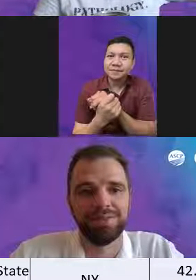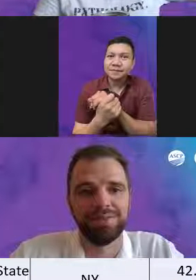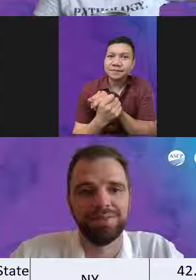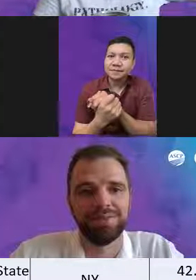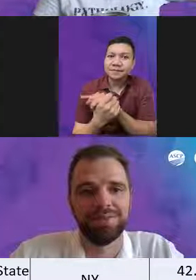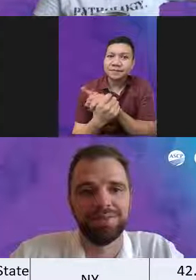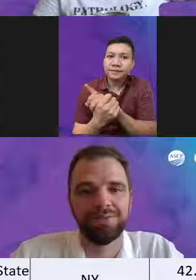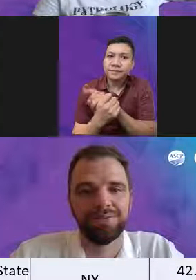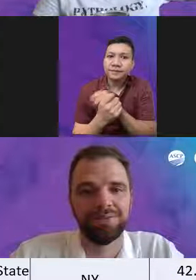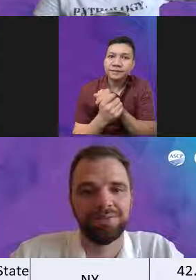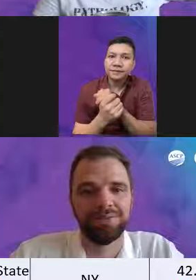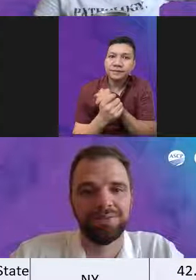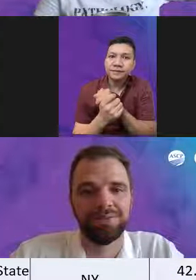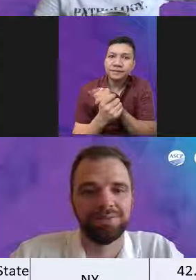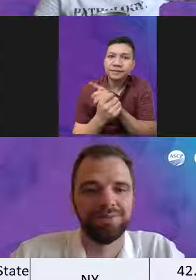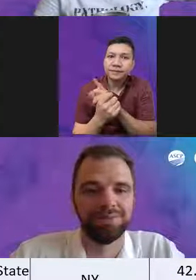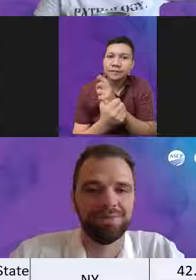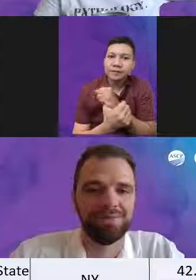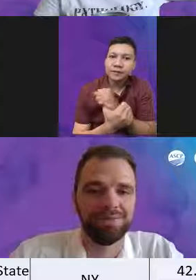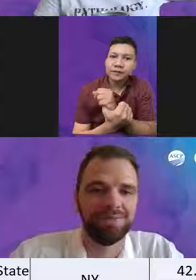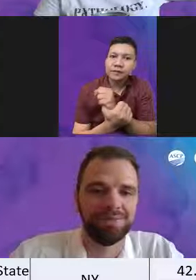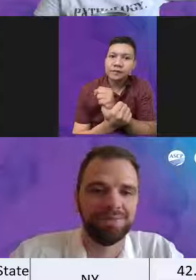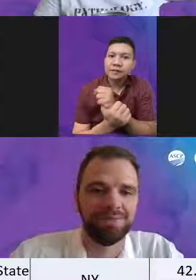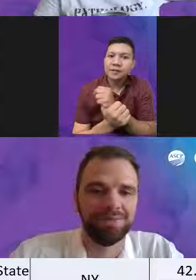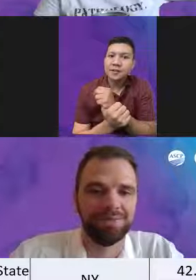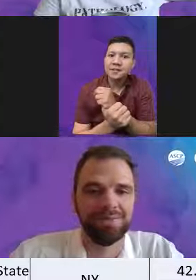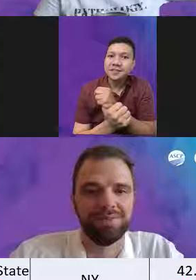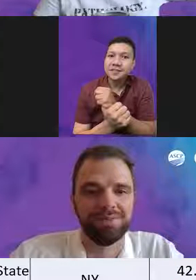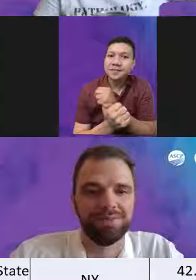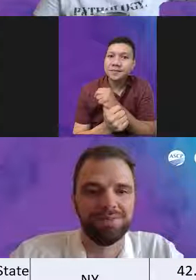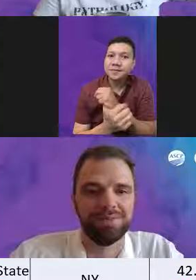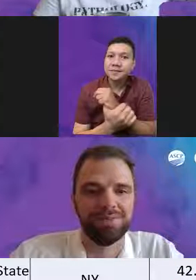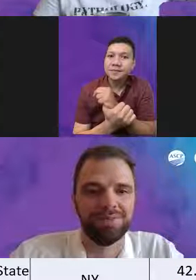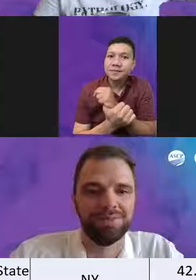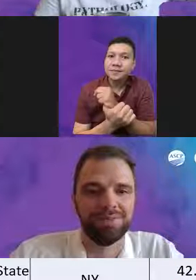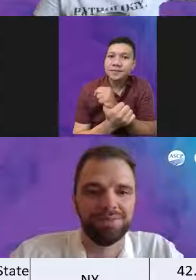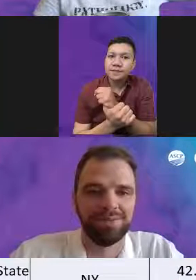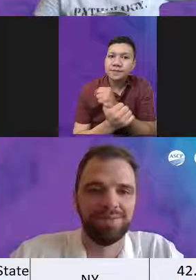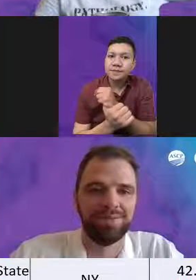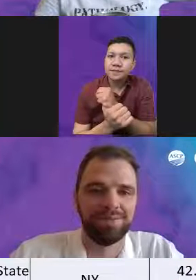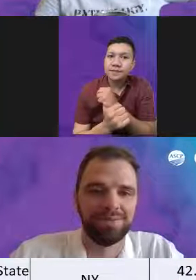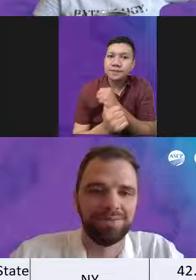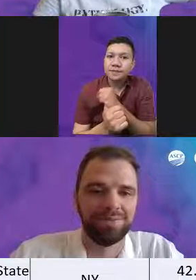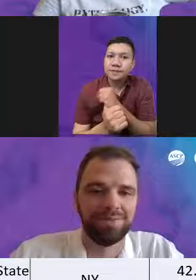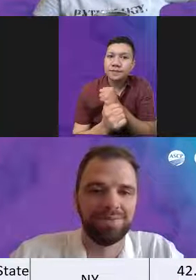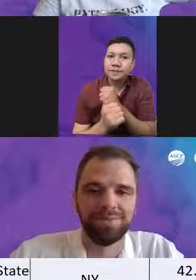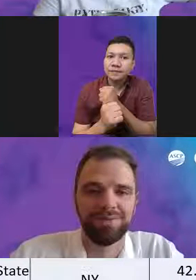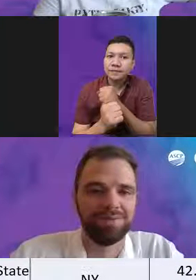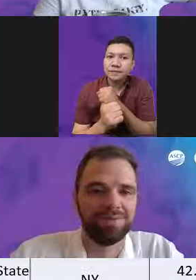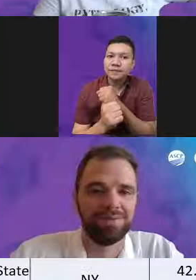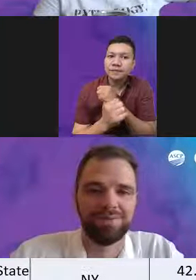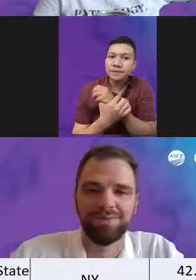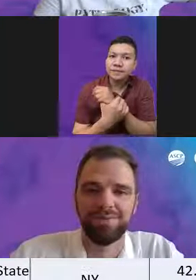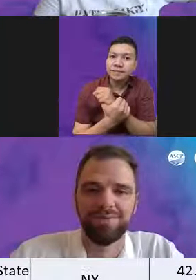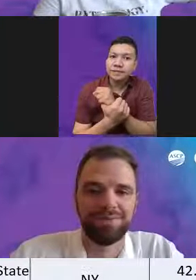you had a zero next to your institution, like Kankakee here, it's their first play this week. And